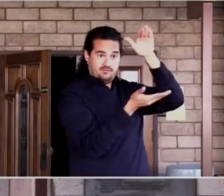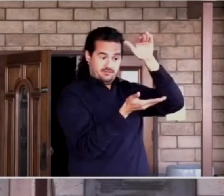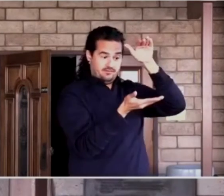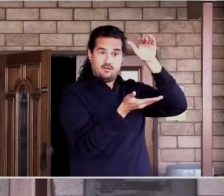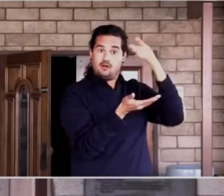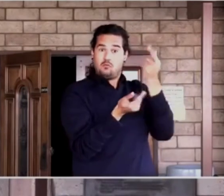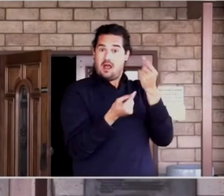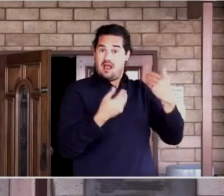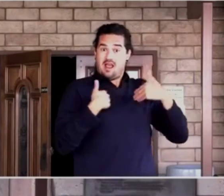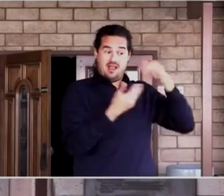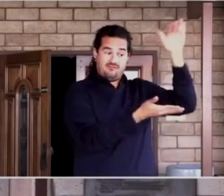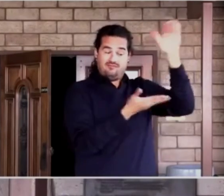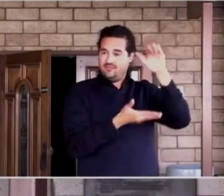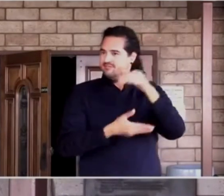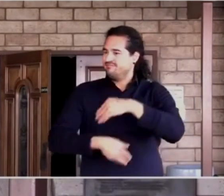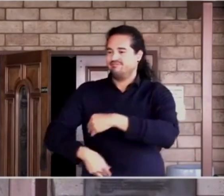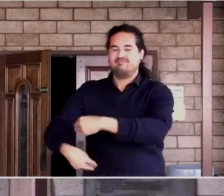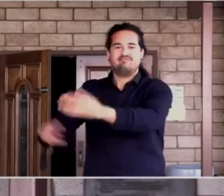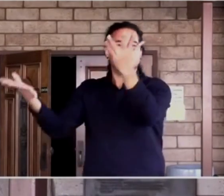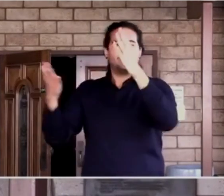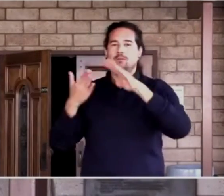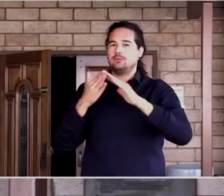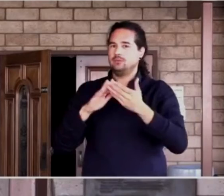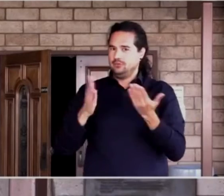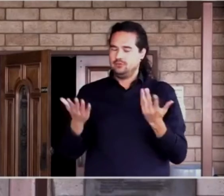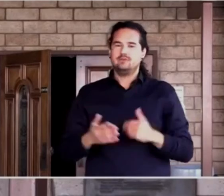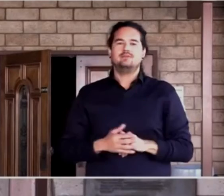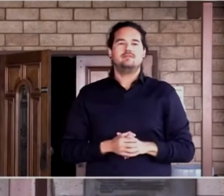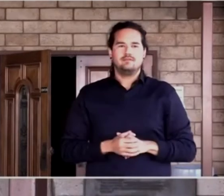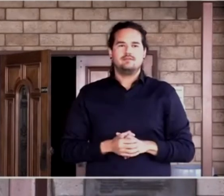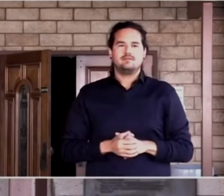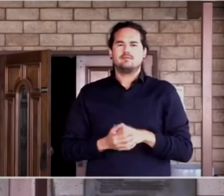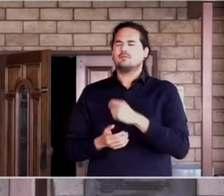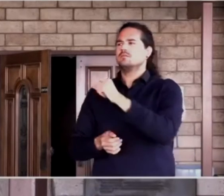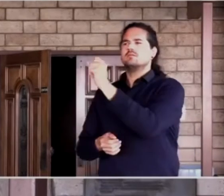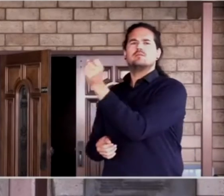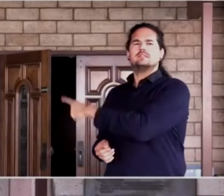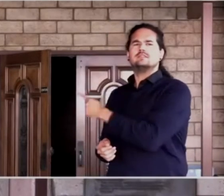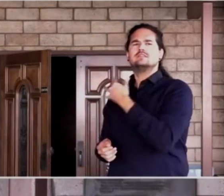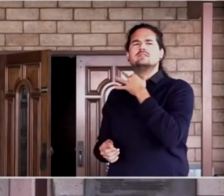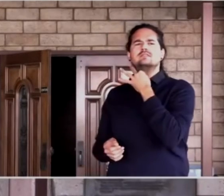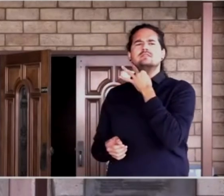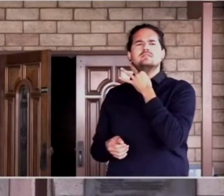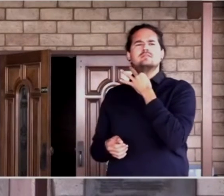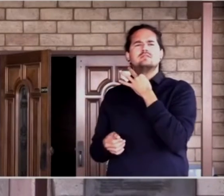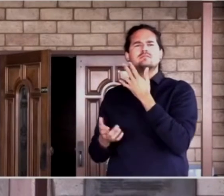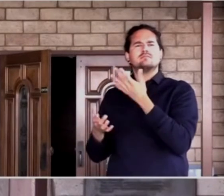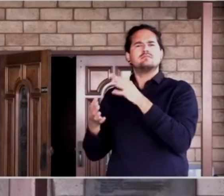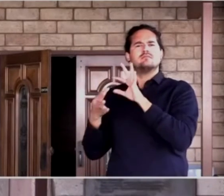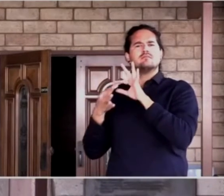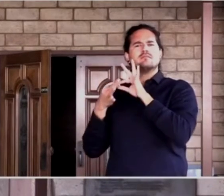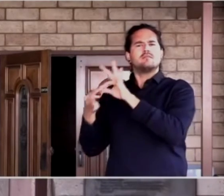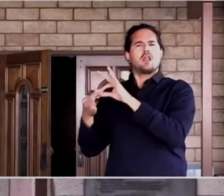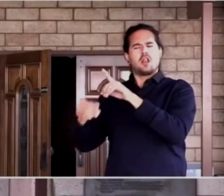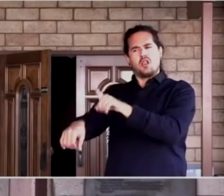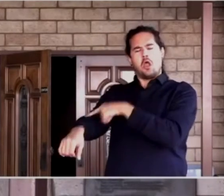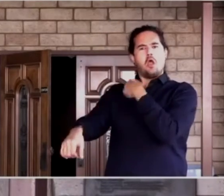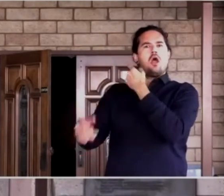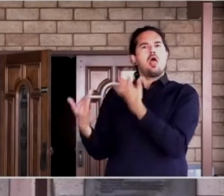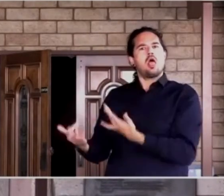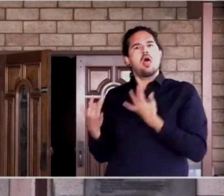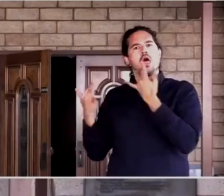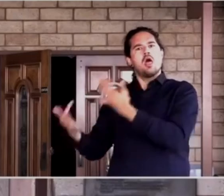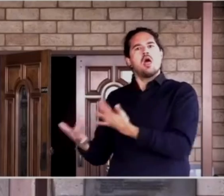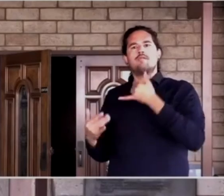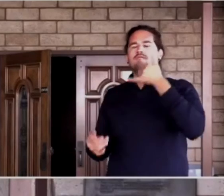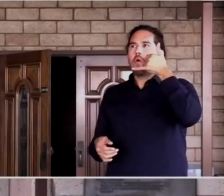Tong, two-part question for you. What is being done to address issues related to long wait times to cancel appointments through the call center?